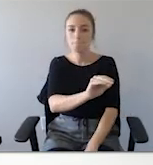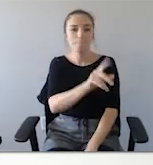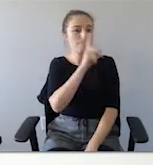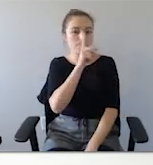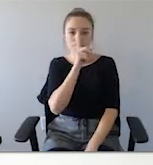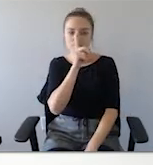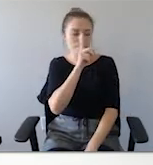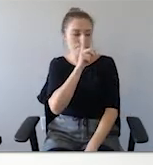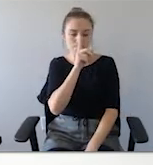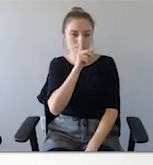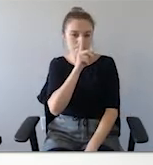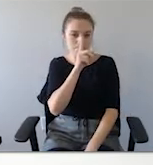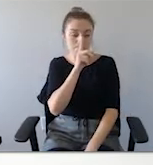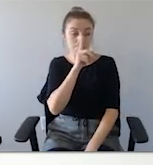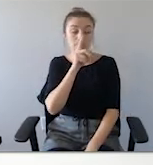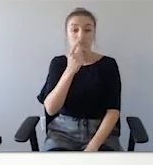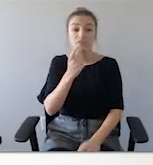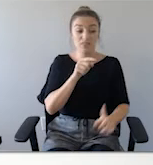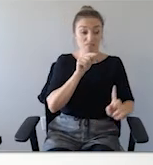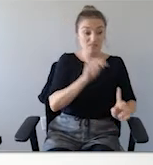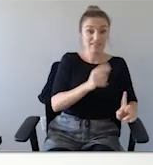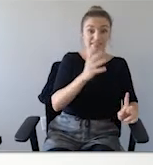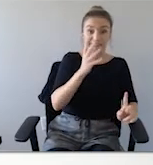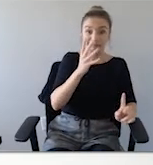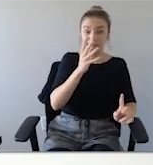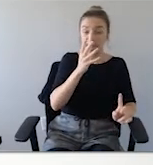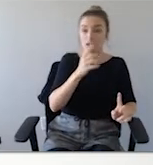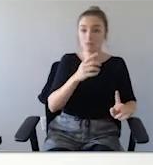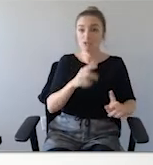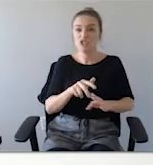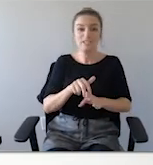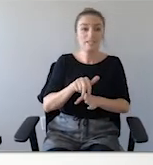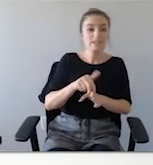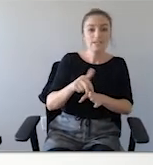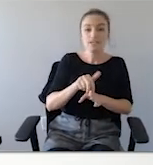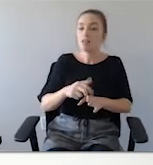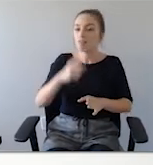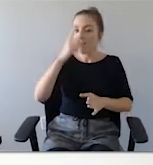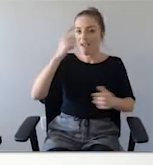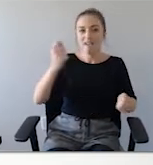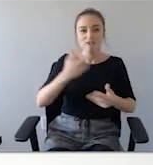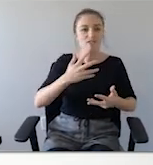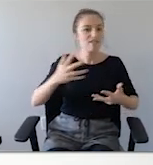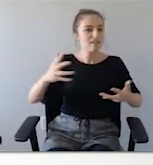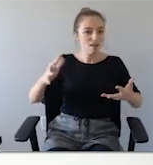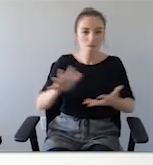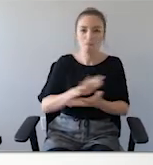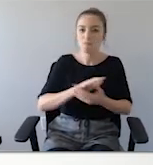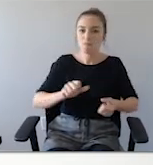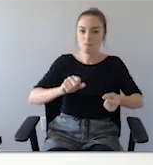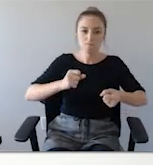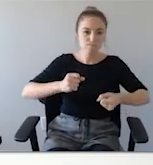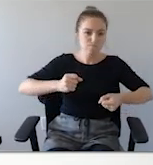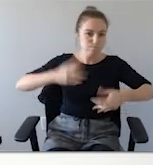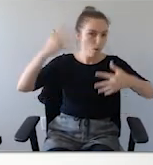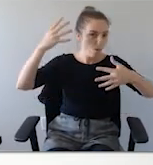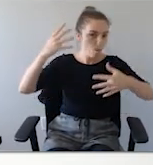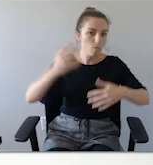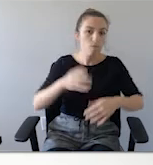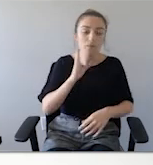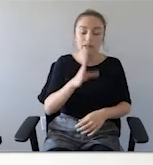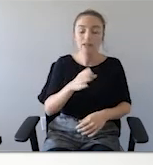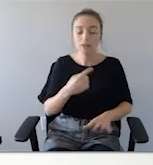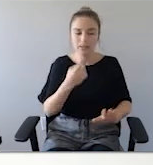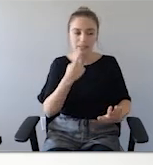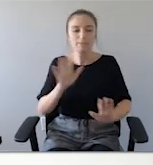And so that mom was teetering on the edge of everything falling apart. So I had to say, okay, so just give us a minute. We went